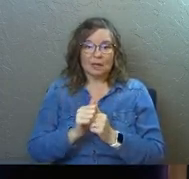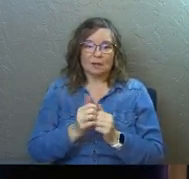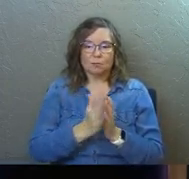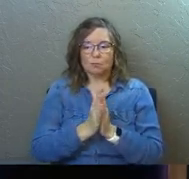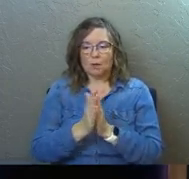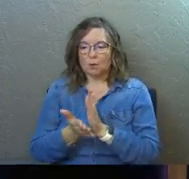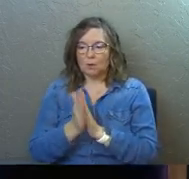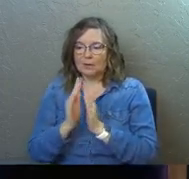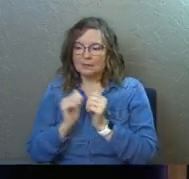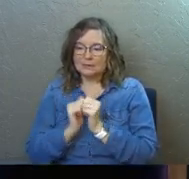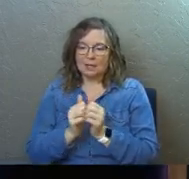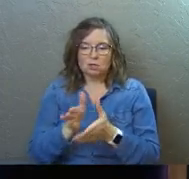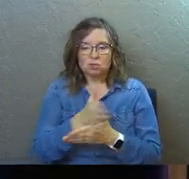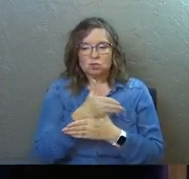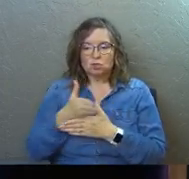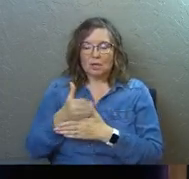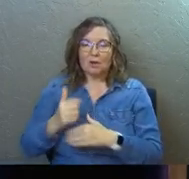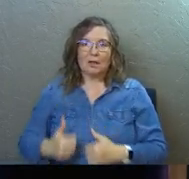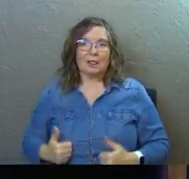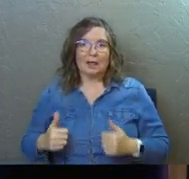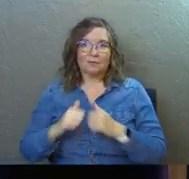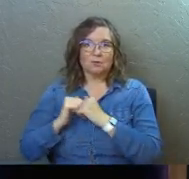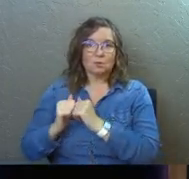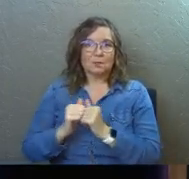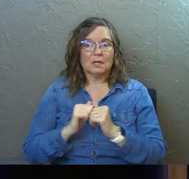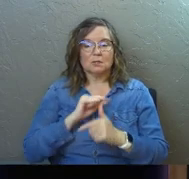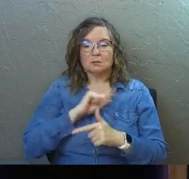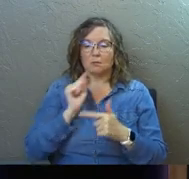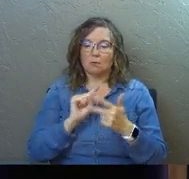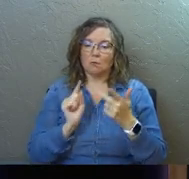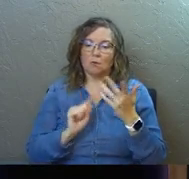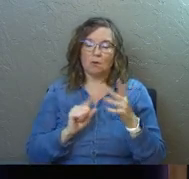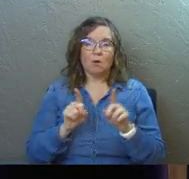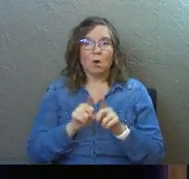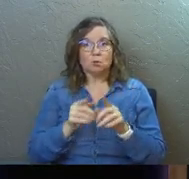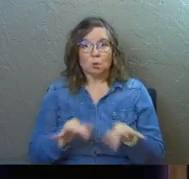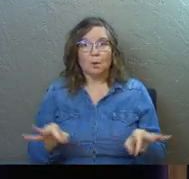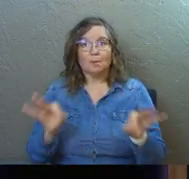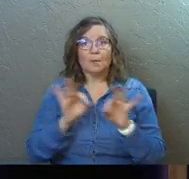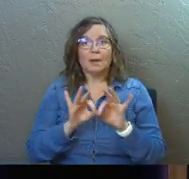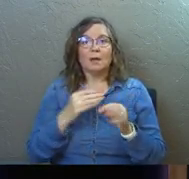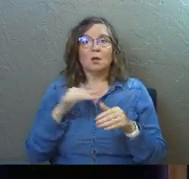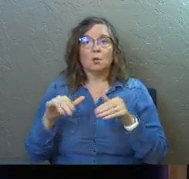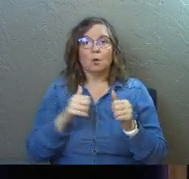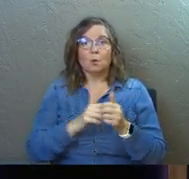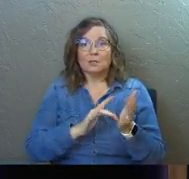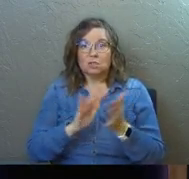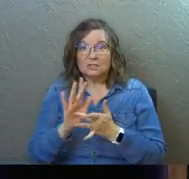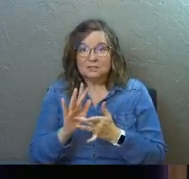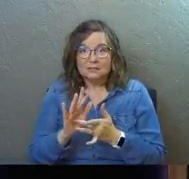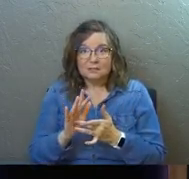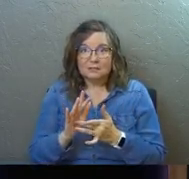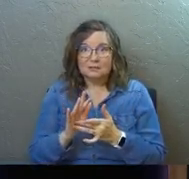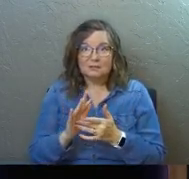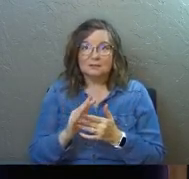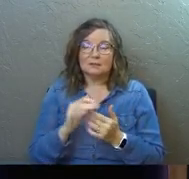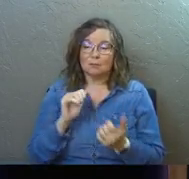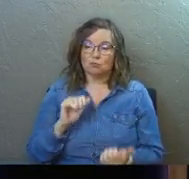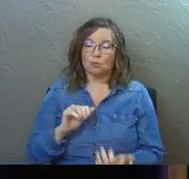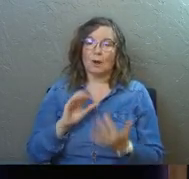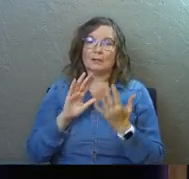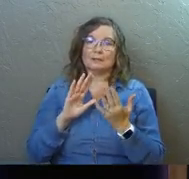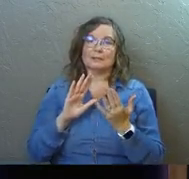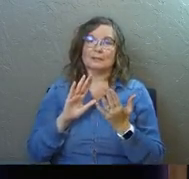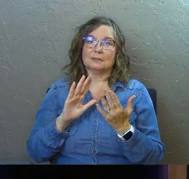prayer requests together, and you share each other's lives together. It's like all of that also matters. And your walk with Jesus, presence